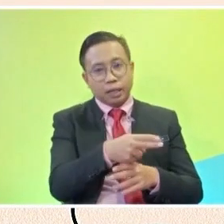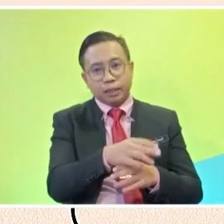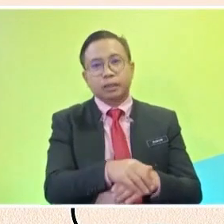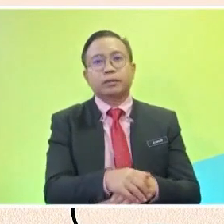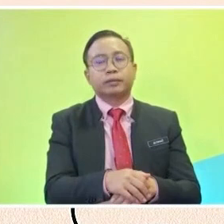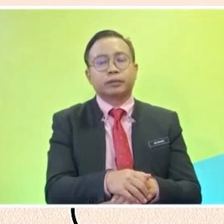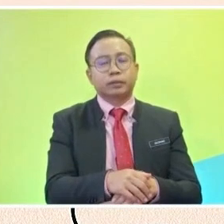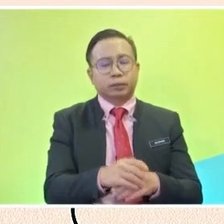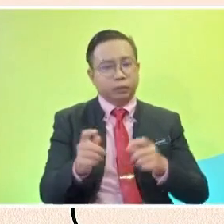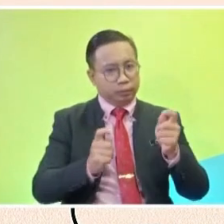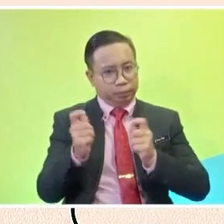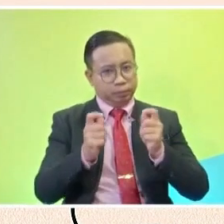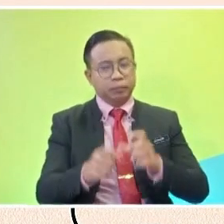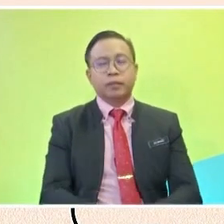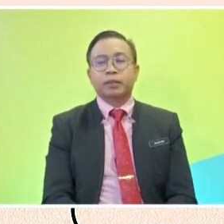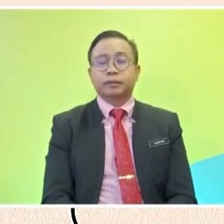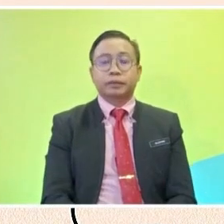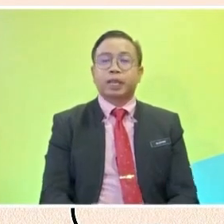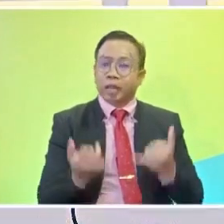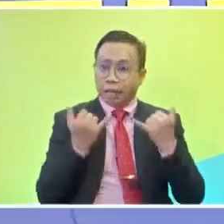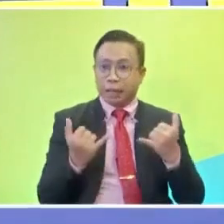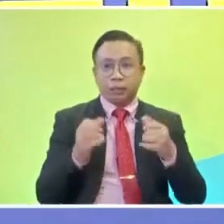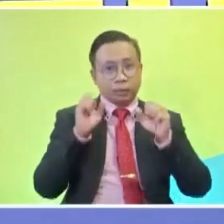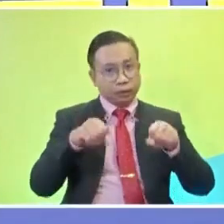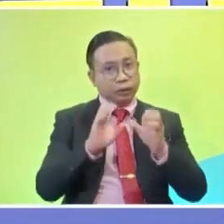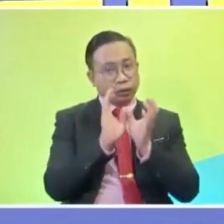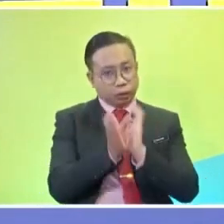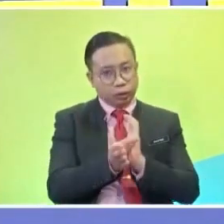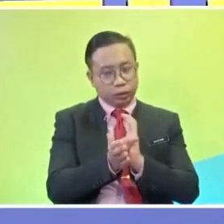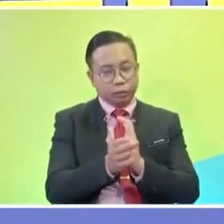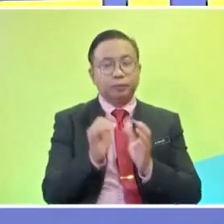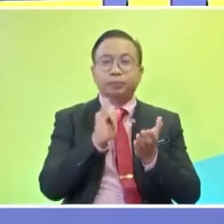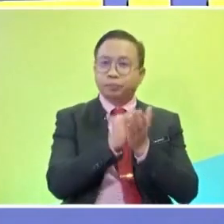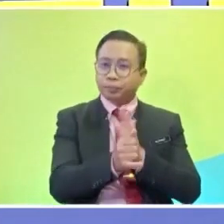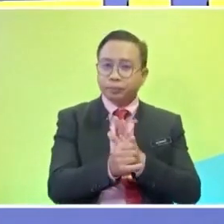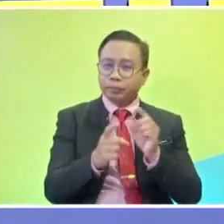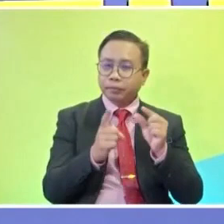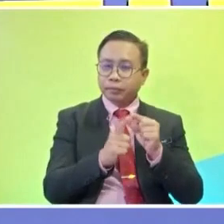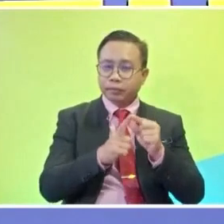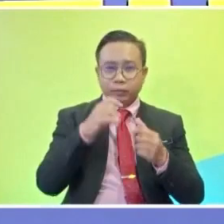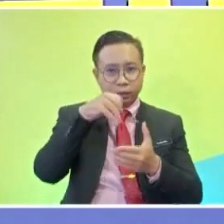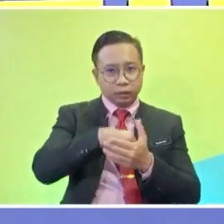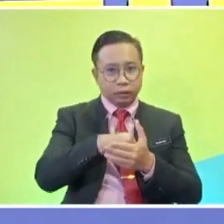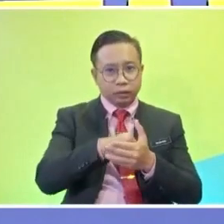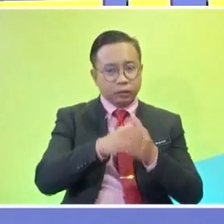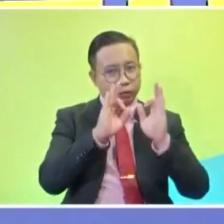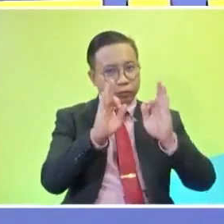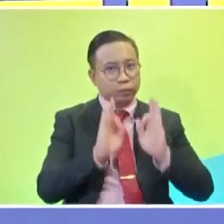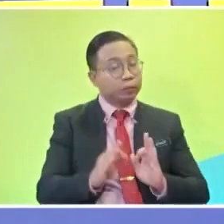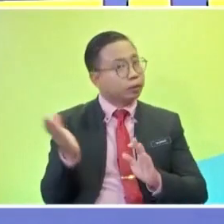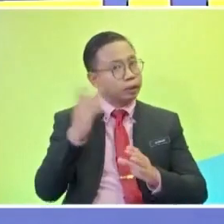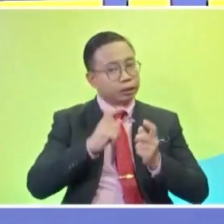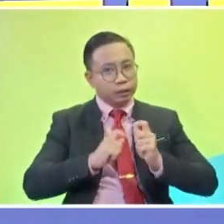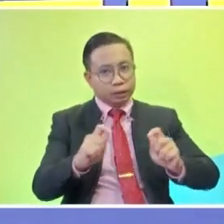also transport. Okay, now let's see if you can change these words into the past participle form. So let's try